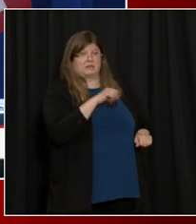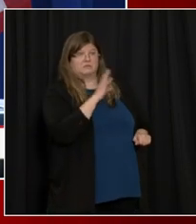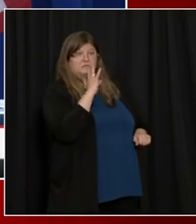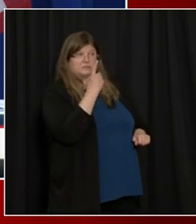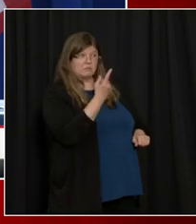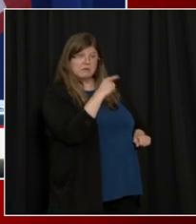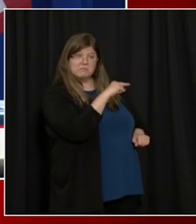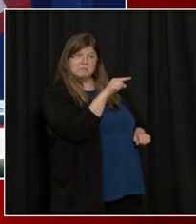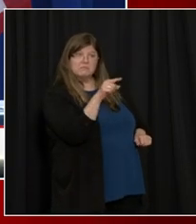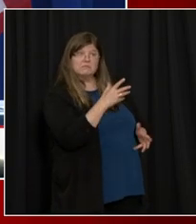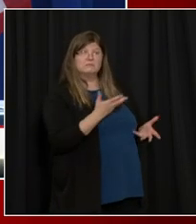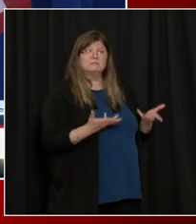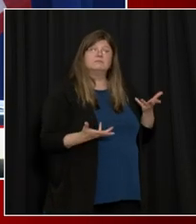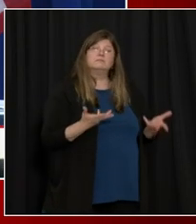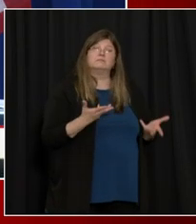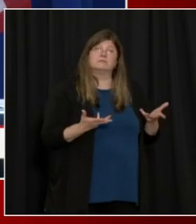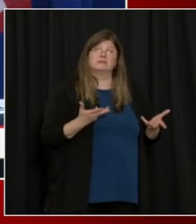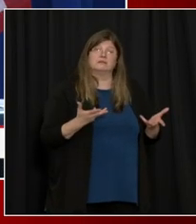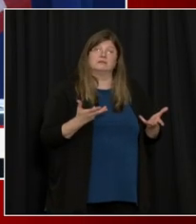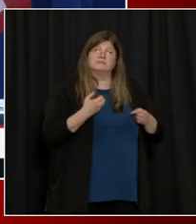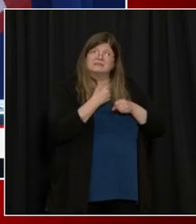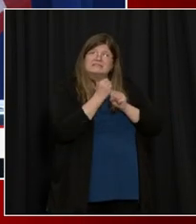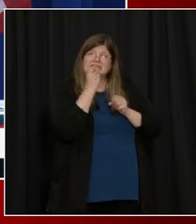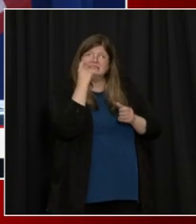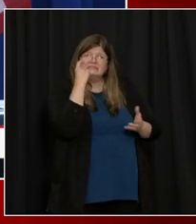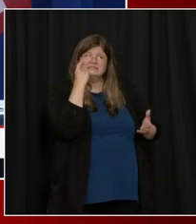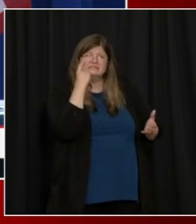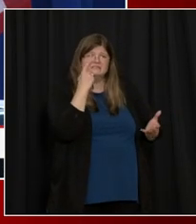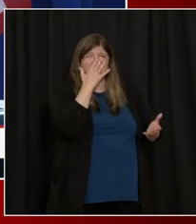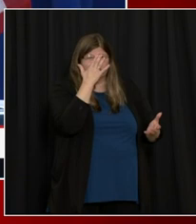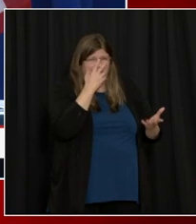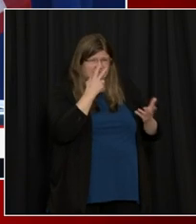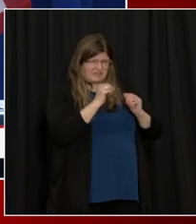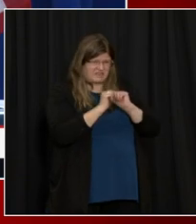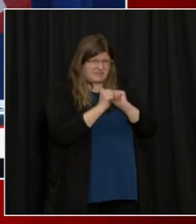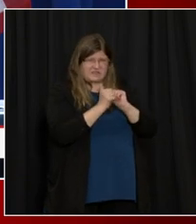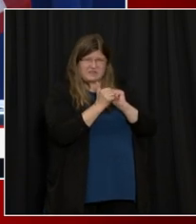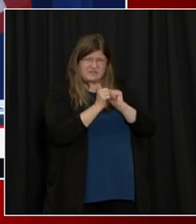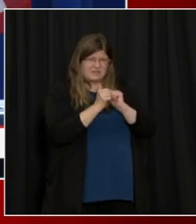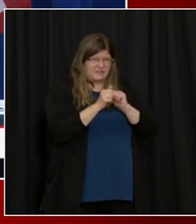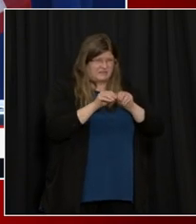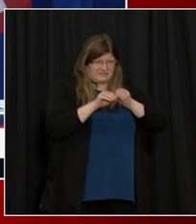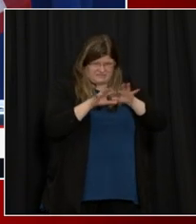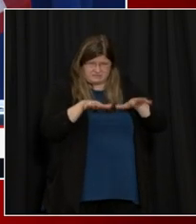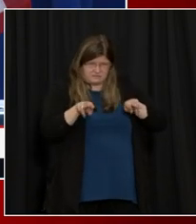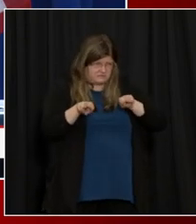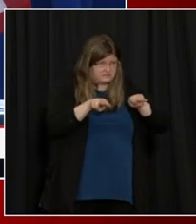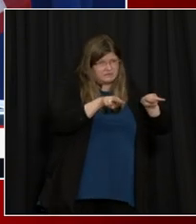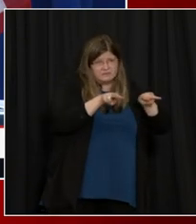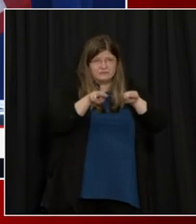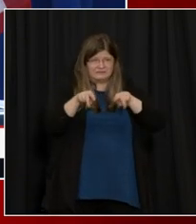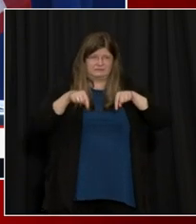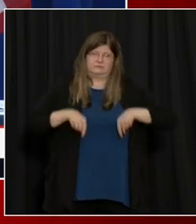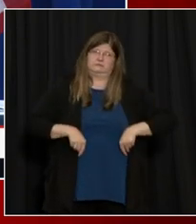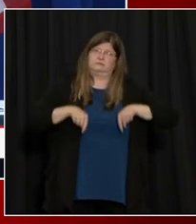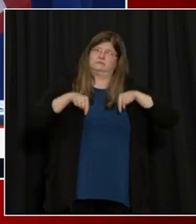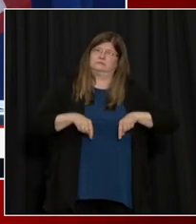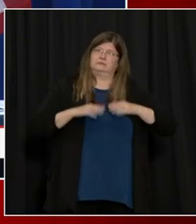right? So if we want to see how the virus is circulating in our